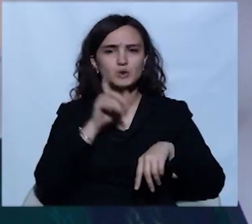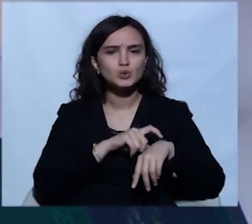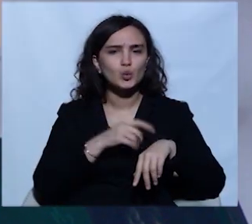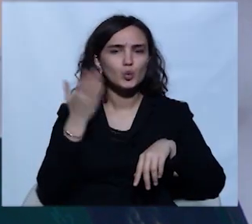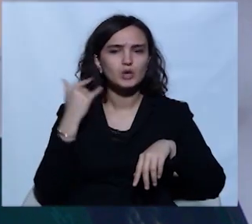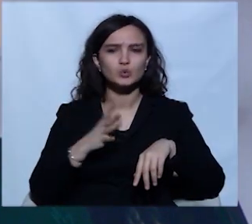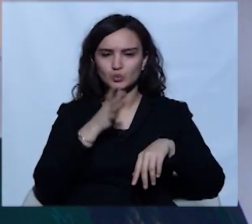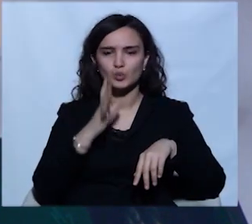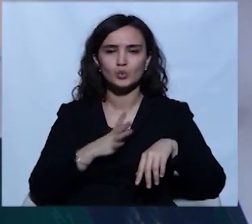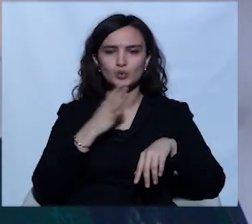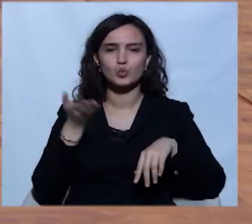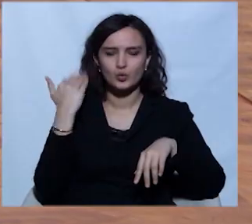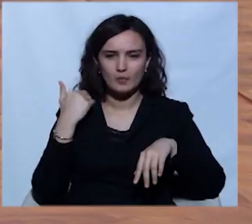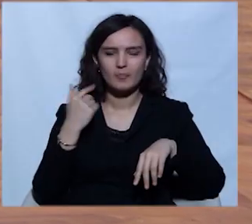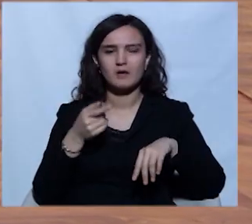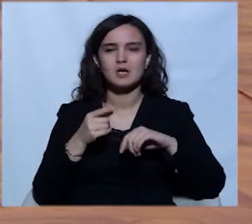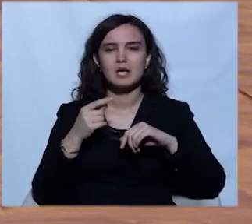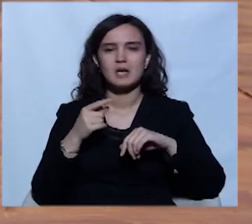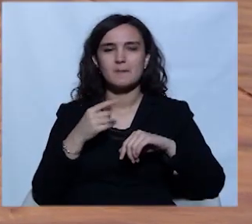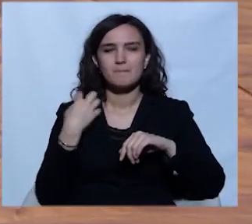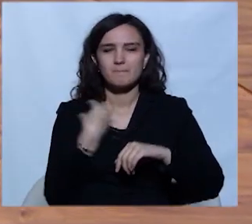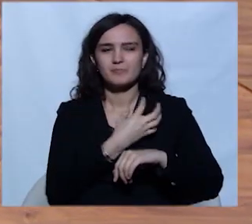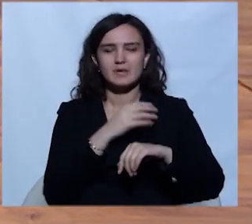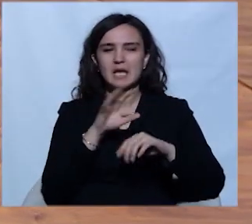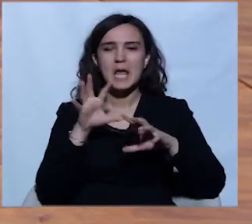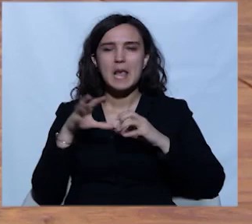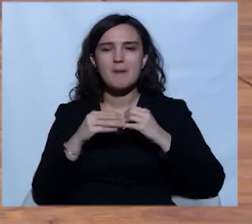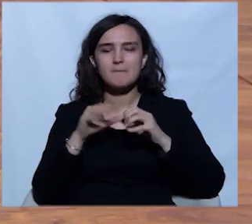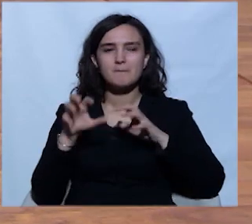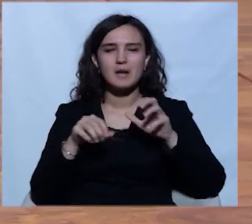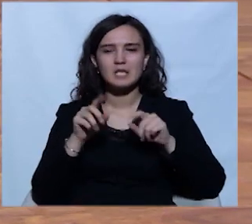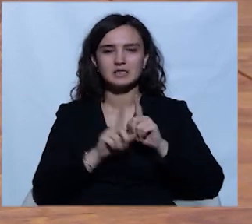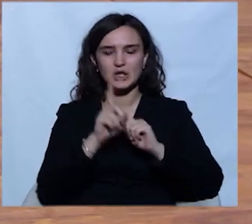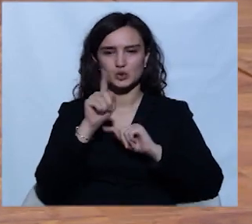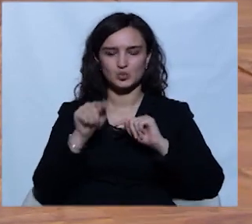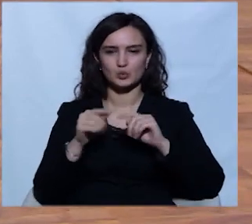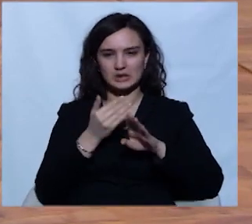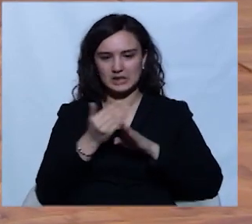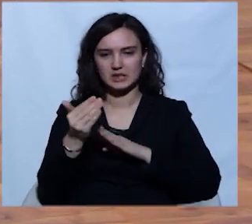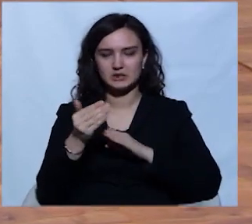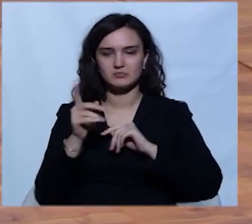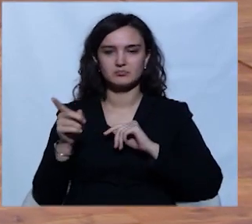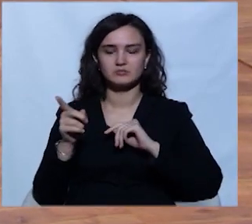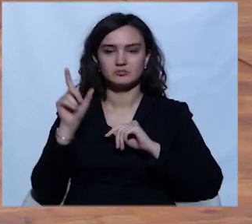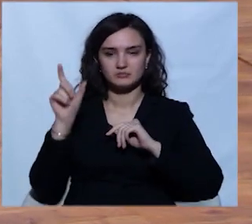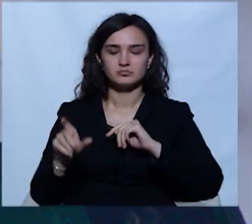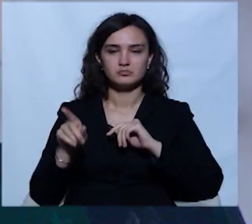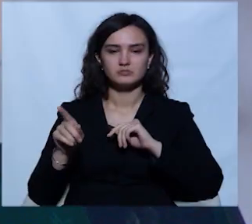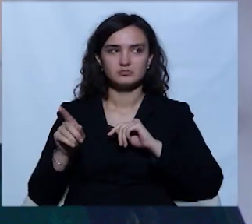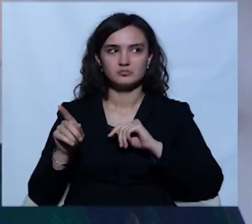of the British Empire. I should note that he gets started quite late, so he's known for being a writer